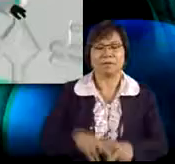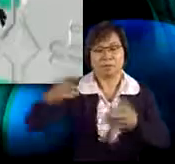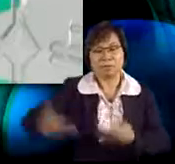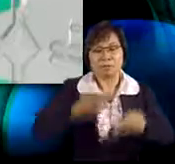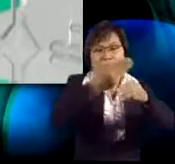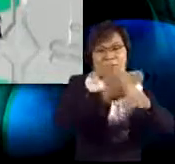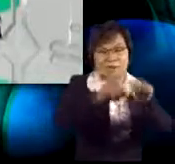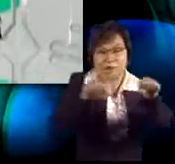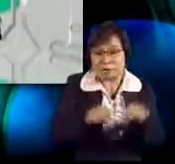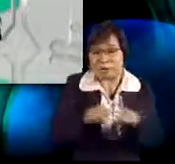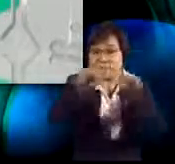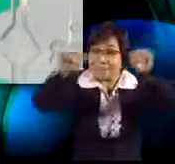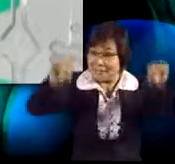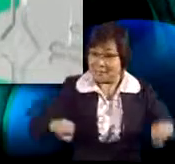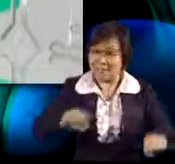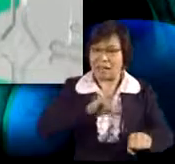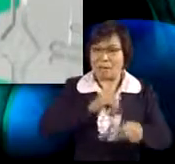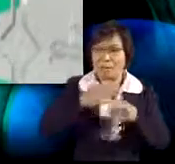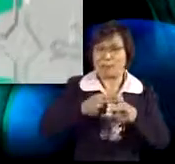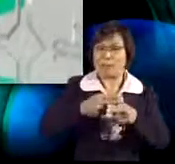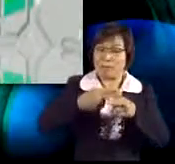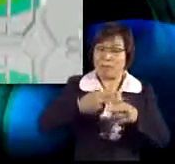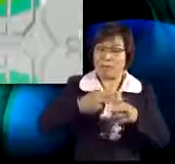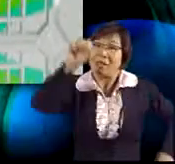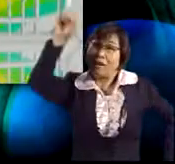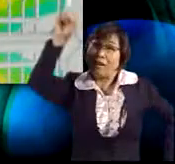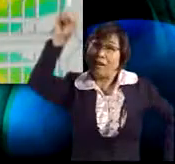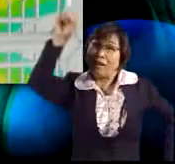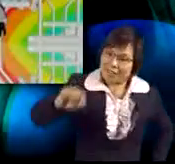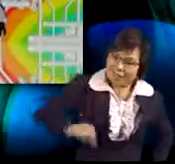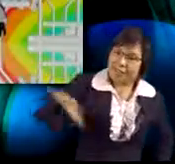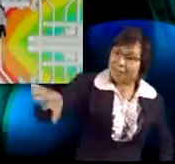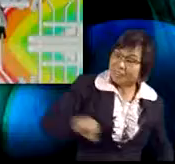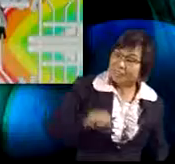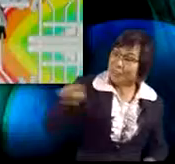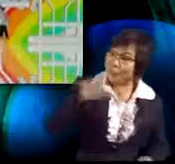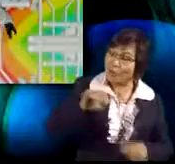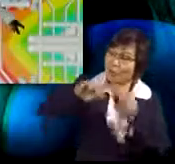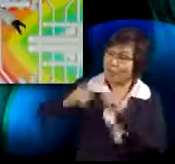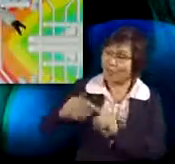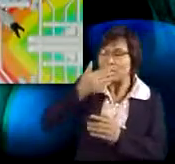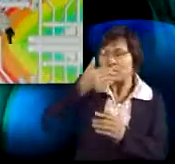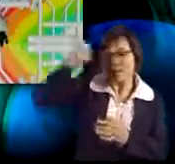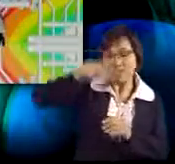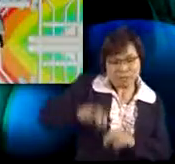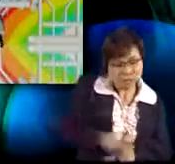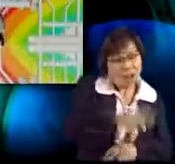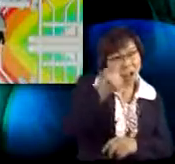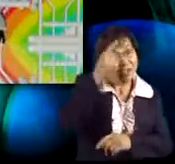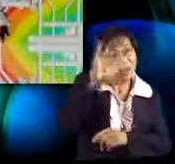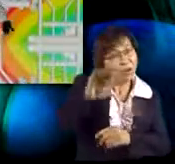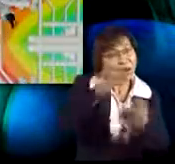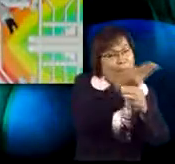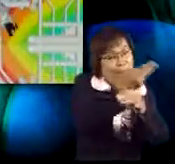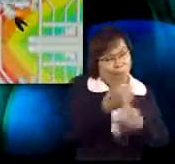Welcome to the Math Space Station. I'm Ultramath. I will take you and your friends on a journey to better understand your math, and